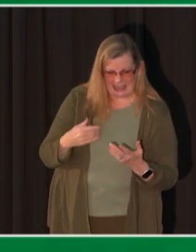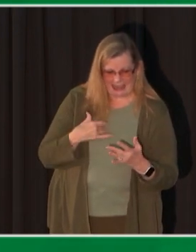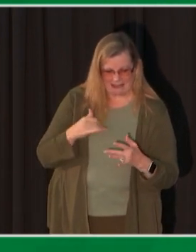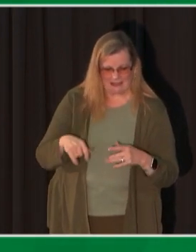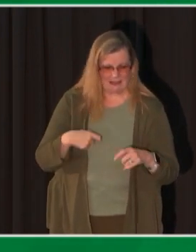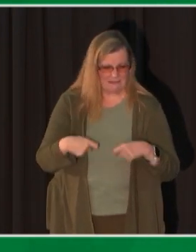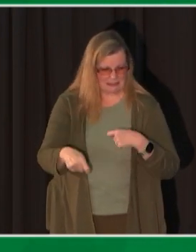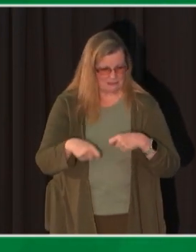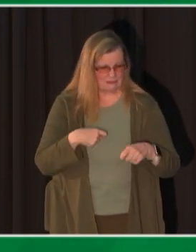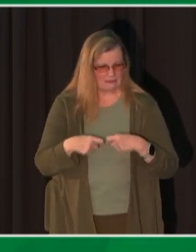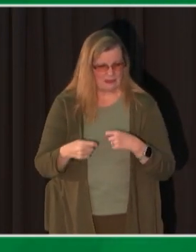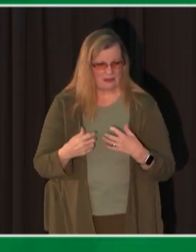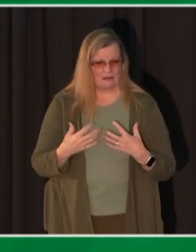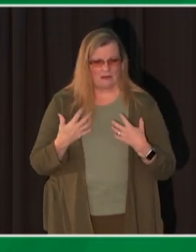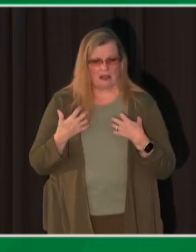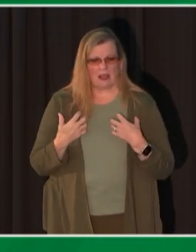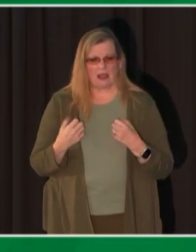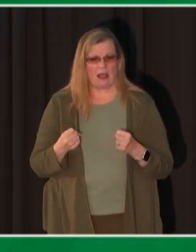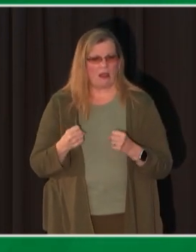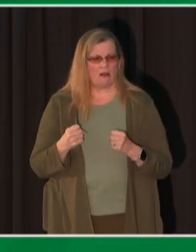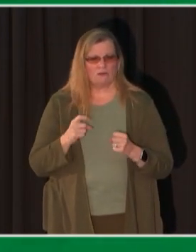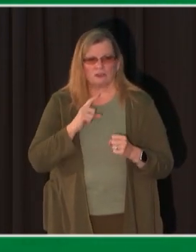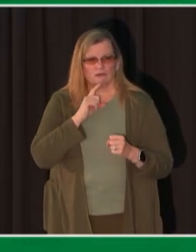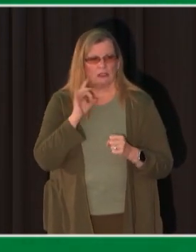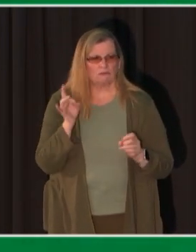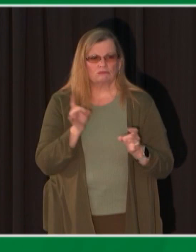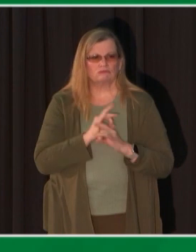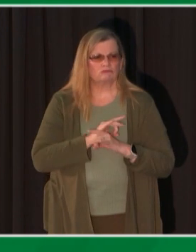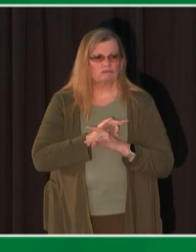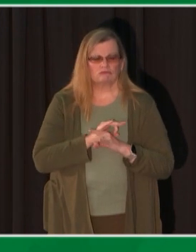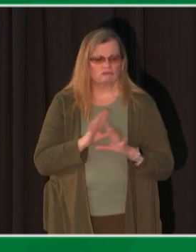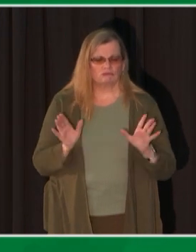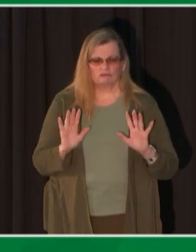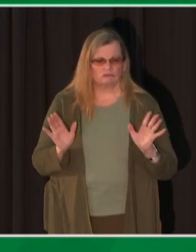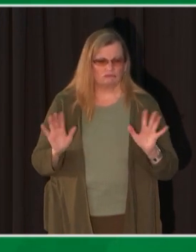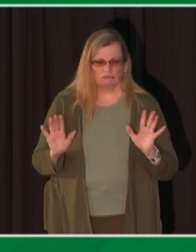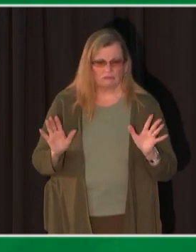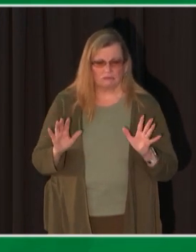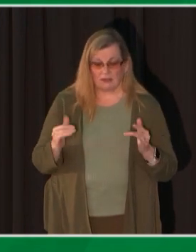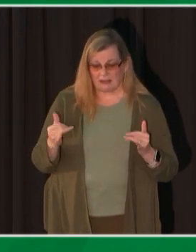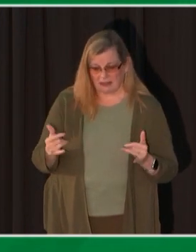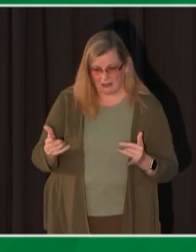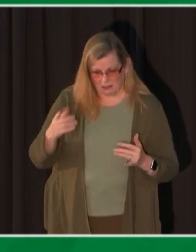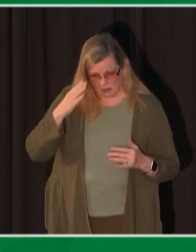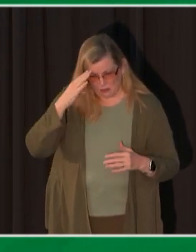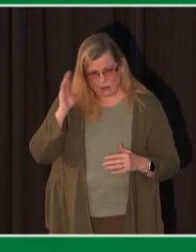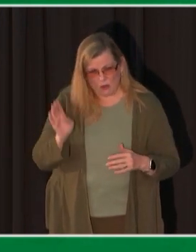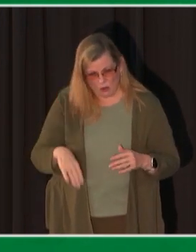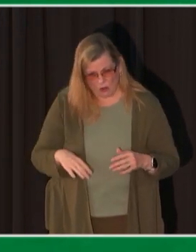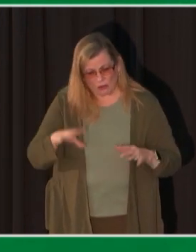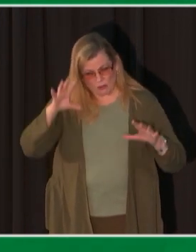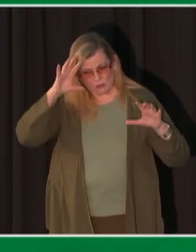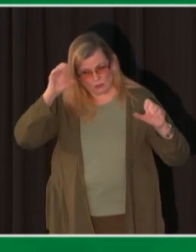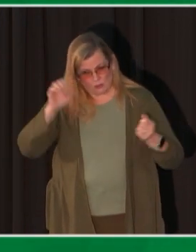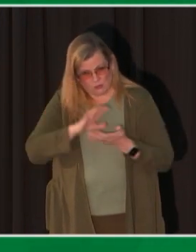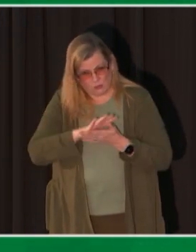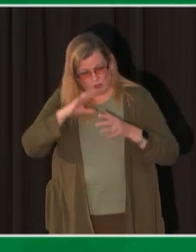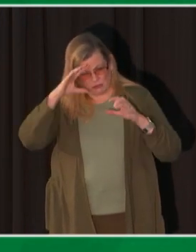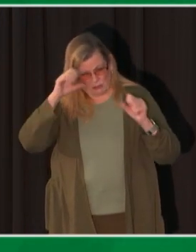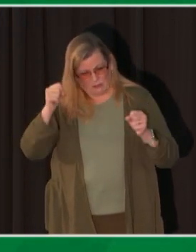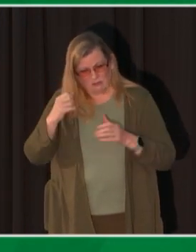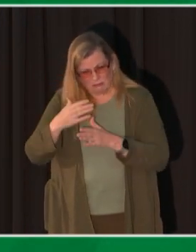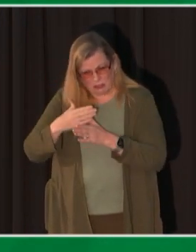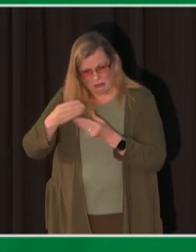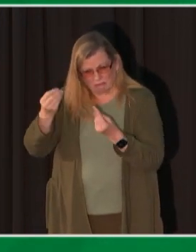crisis. And there has been a survey of their membership that President Davis has shared with me, and there appears to